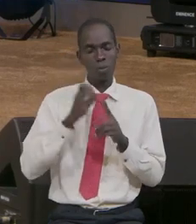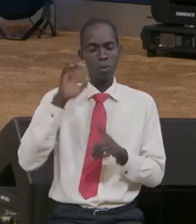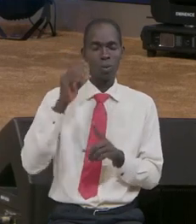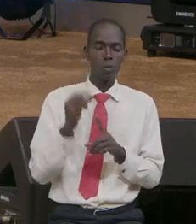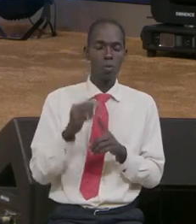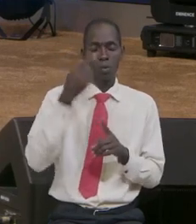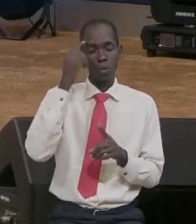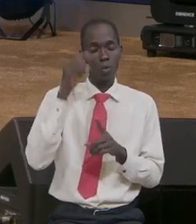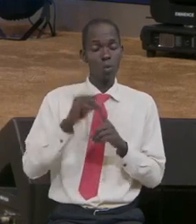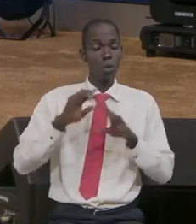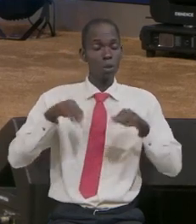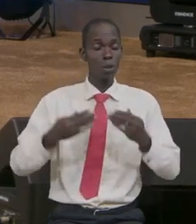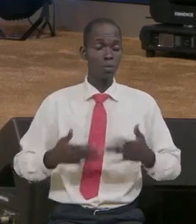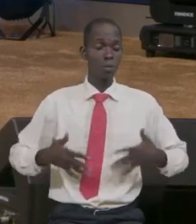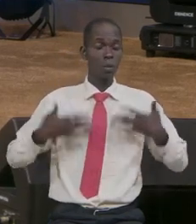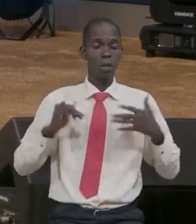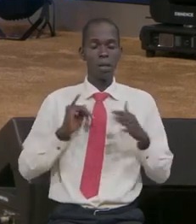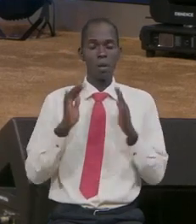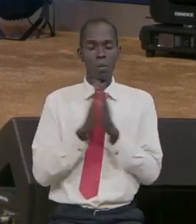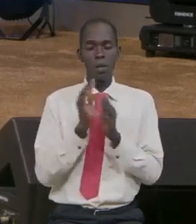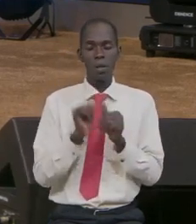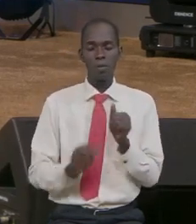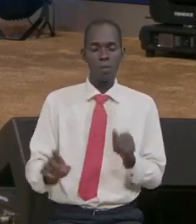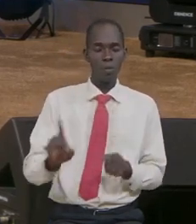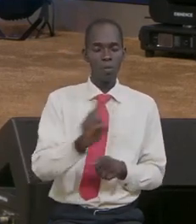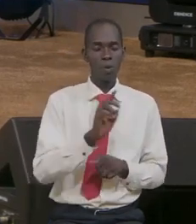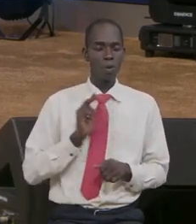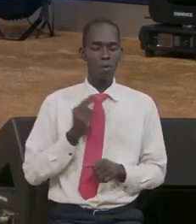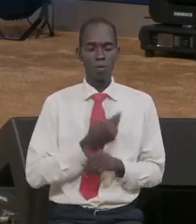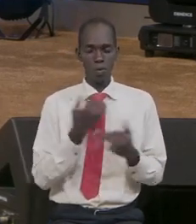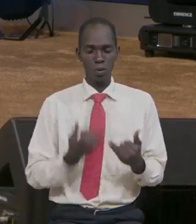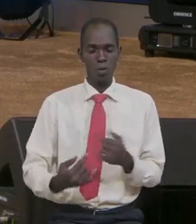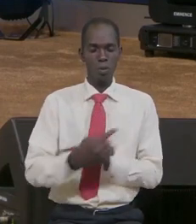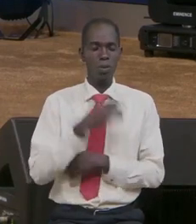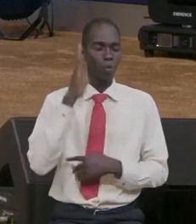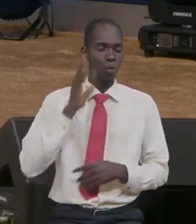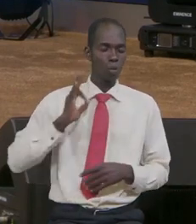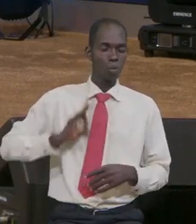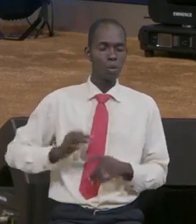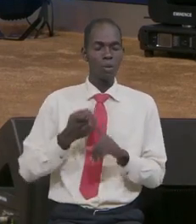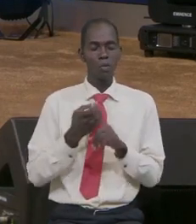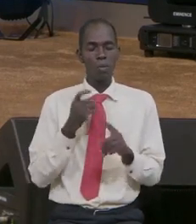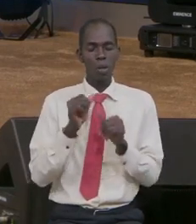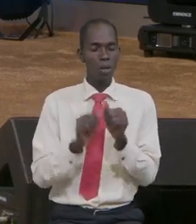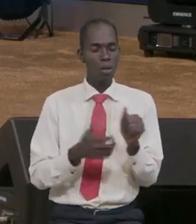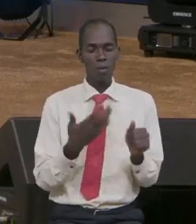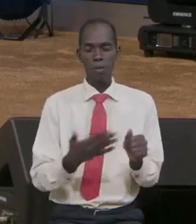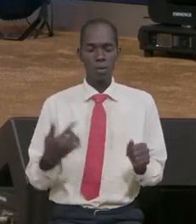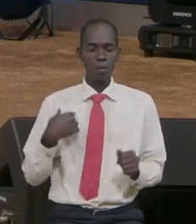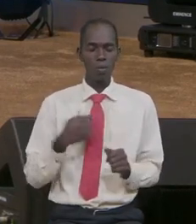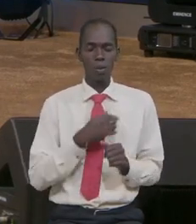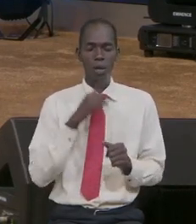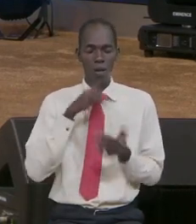gives life. We pray, Lord, that every one of us today will benefit from everything we're learning